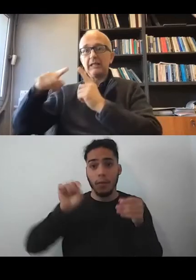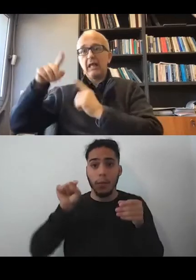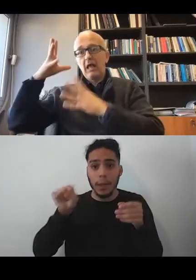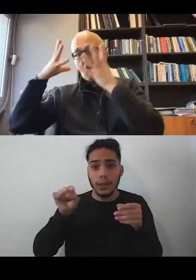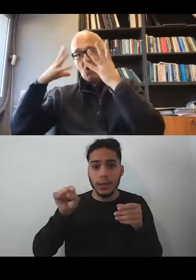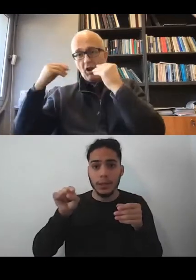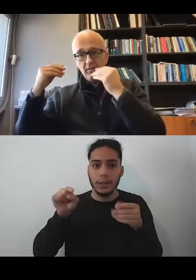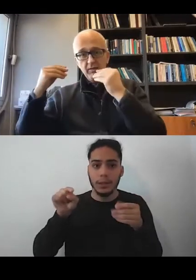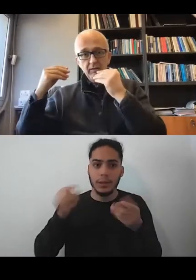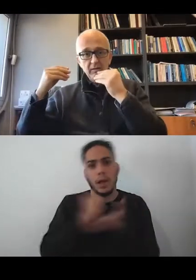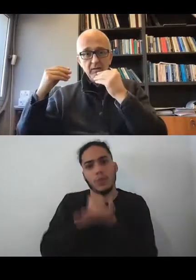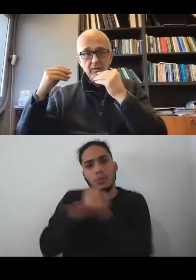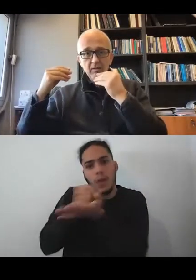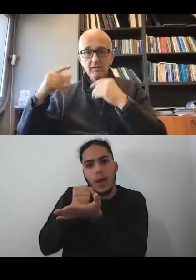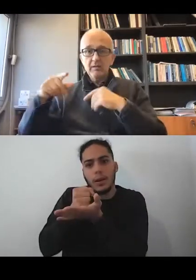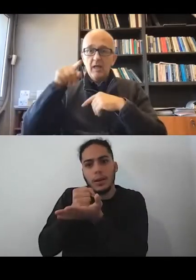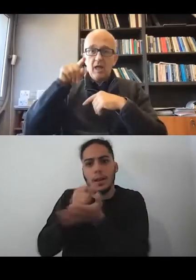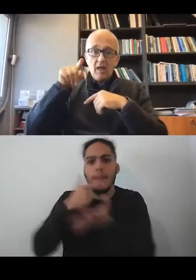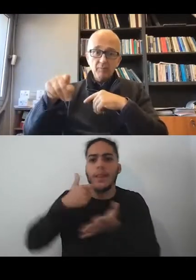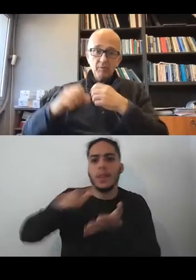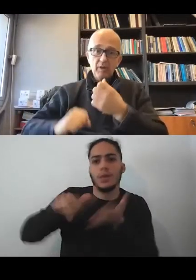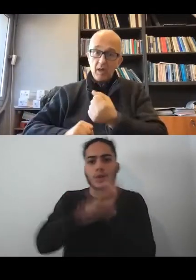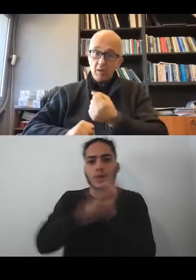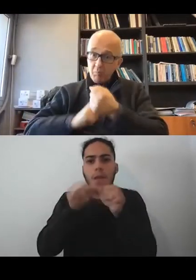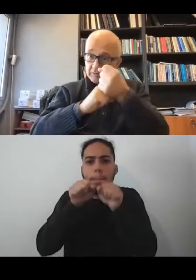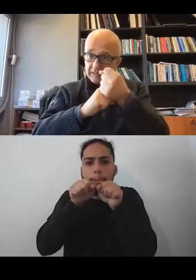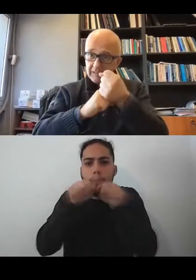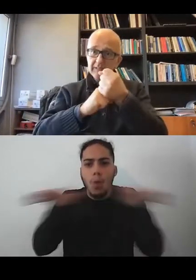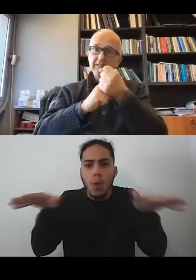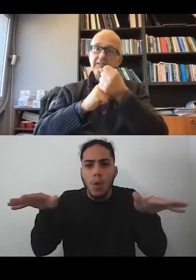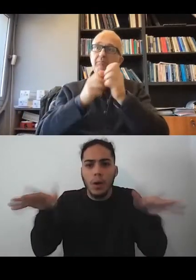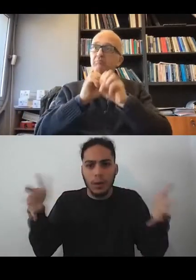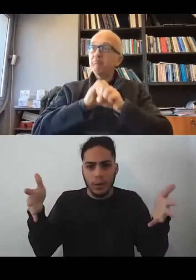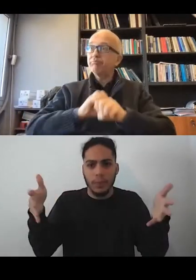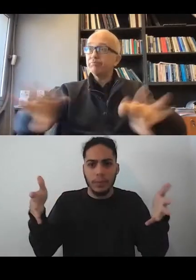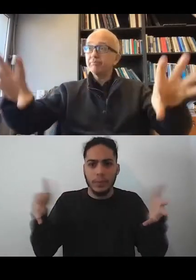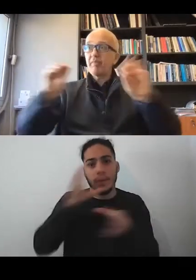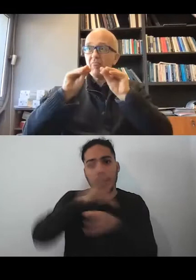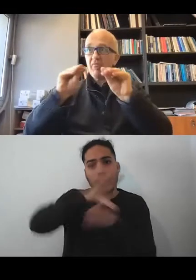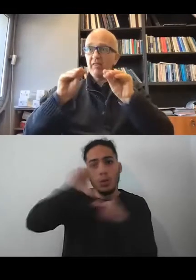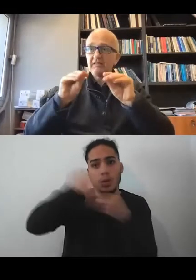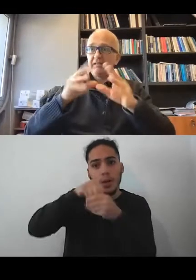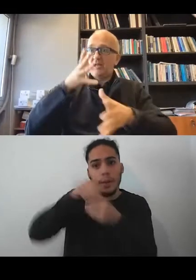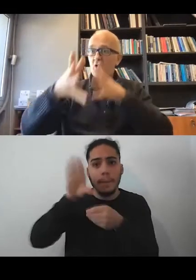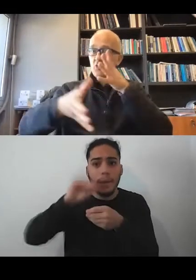sign languages and therefore the social inclusion of the deaf.